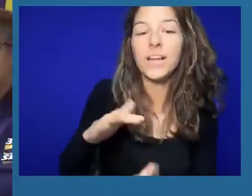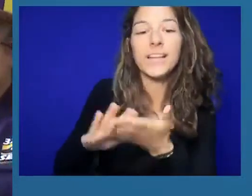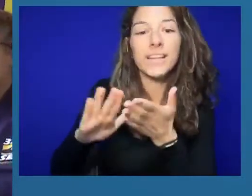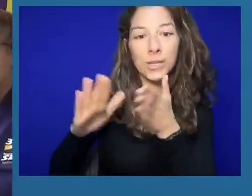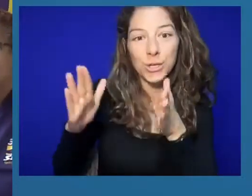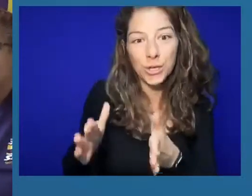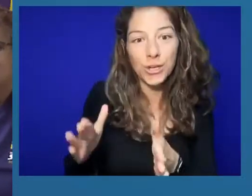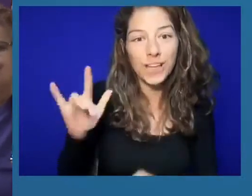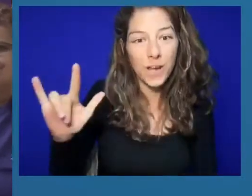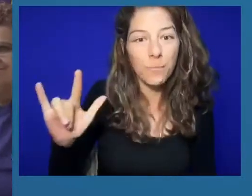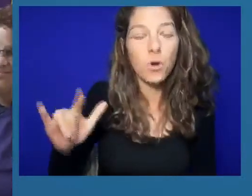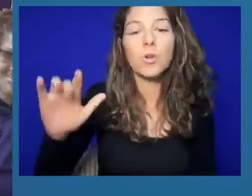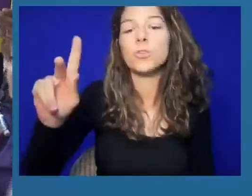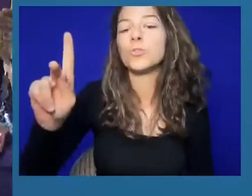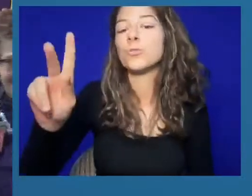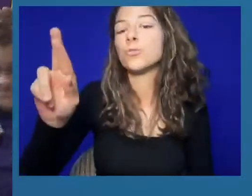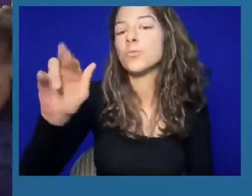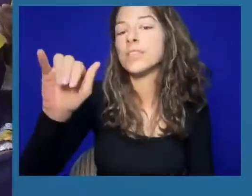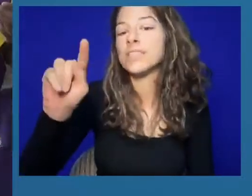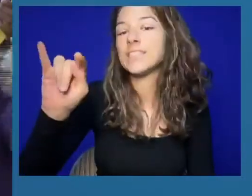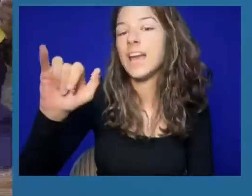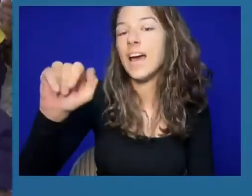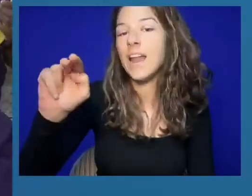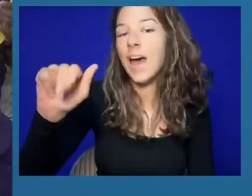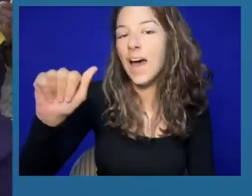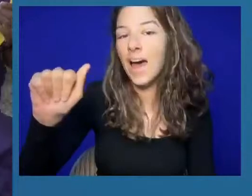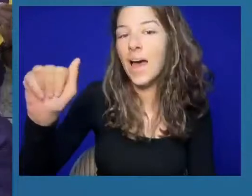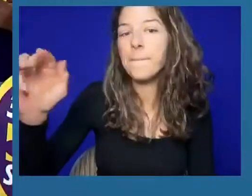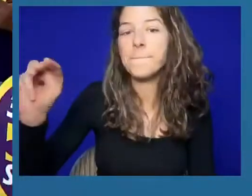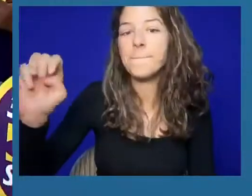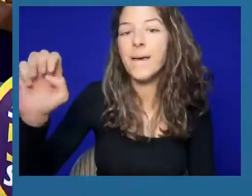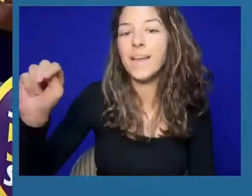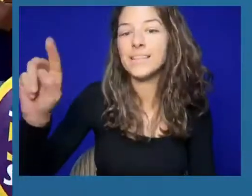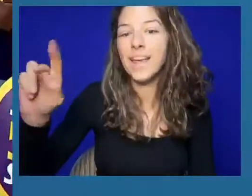airport, Cristiana Mendez. Let's give it up to Cristiana.